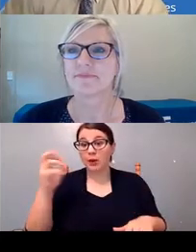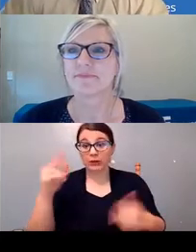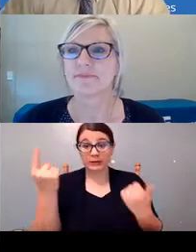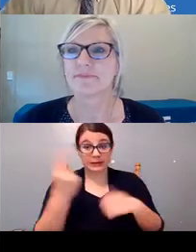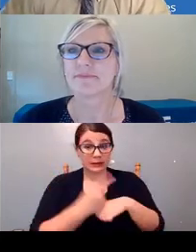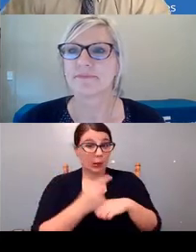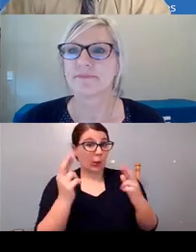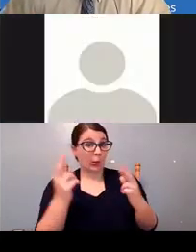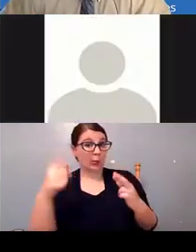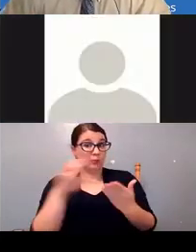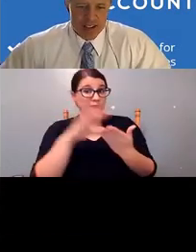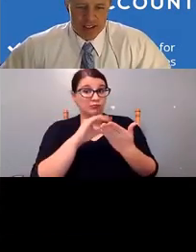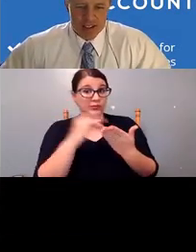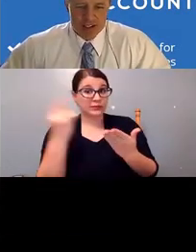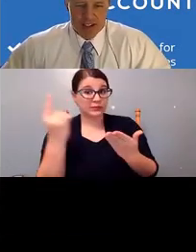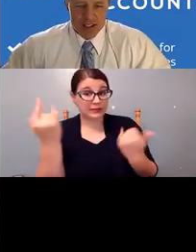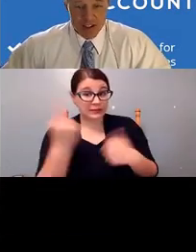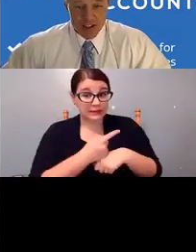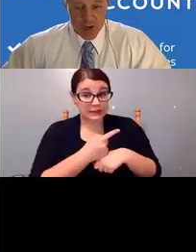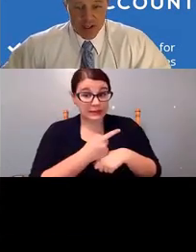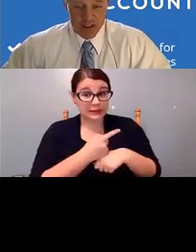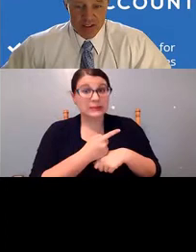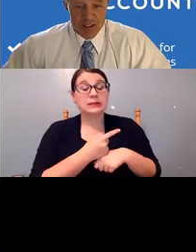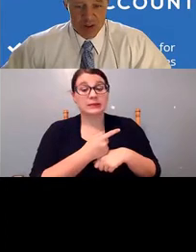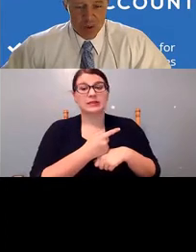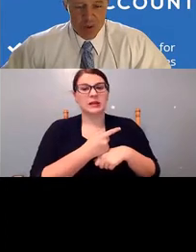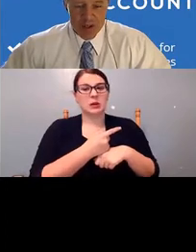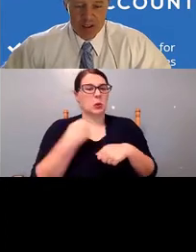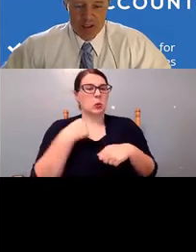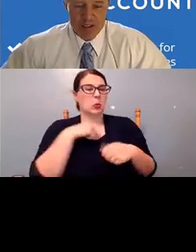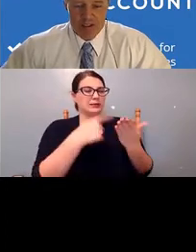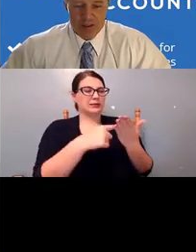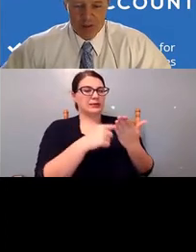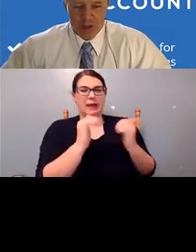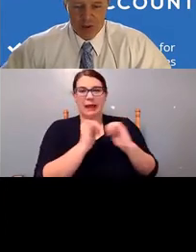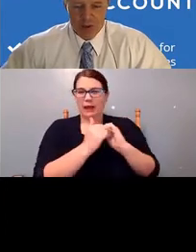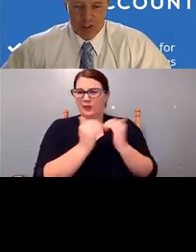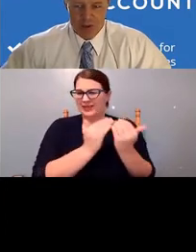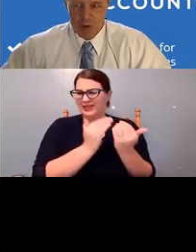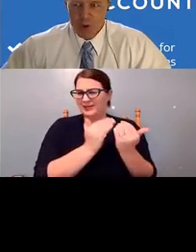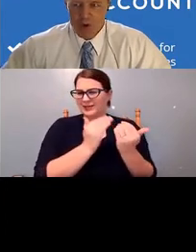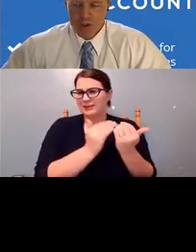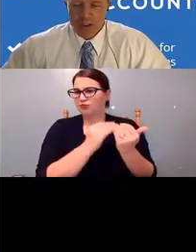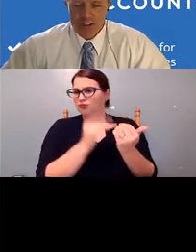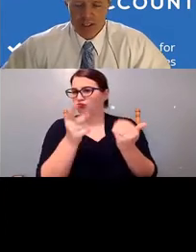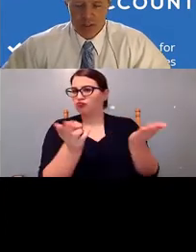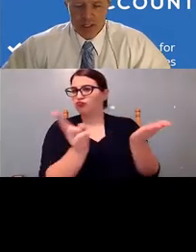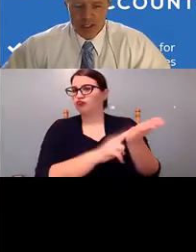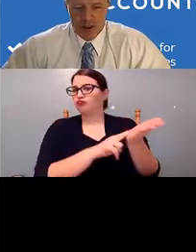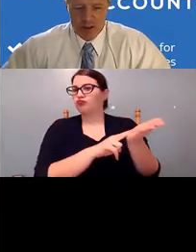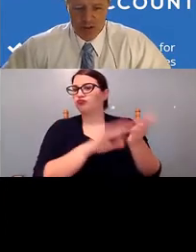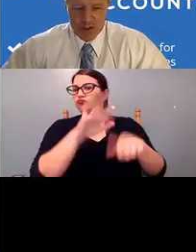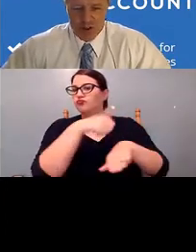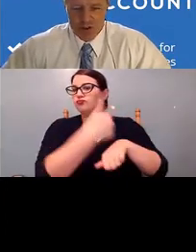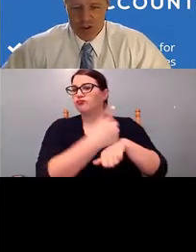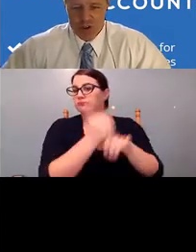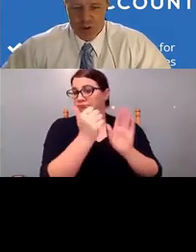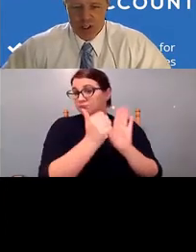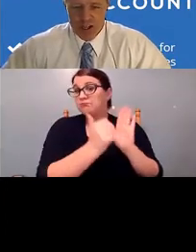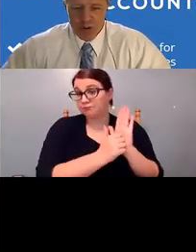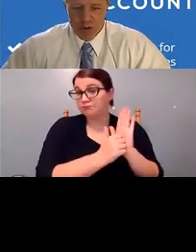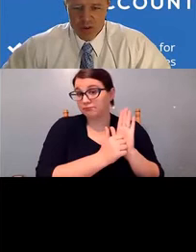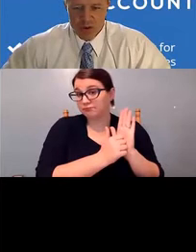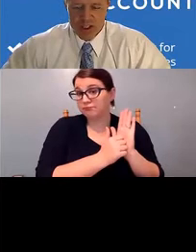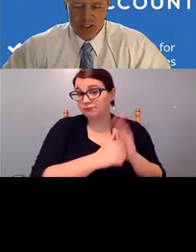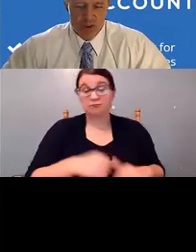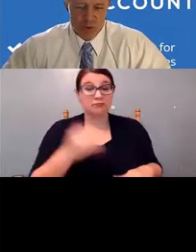we look at easy ways and a quick way to be able to enroll and set up an account for those of you who would